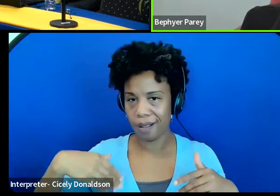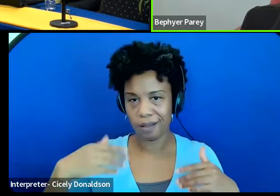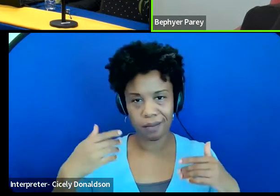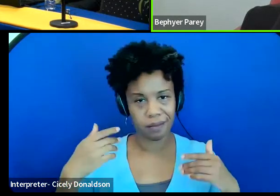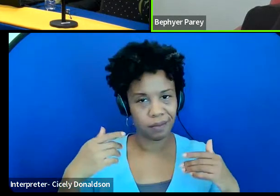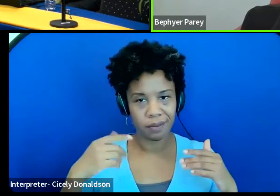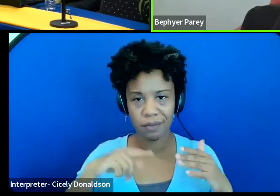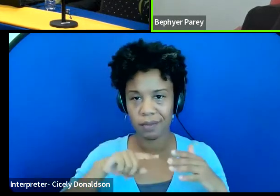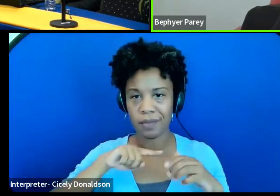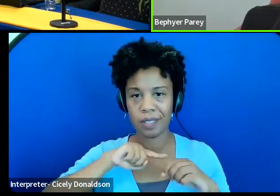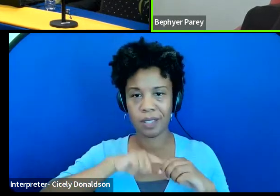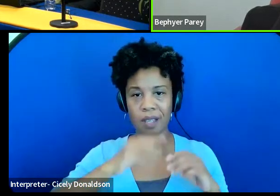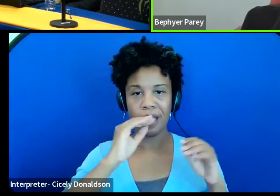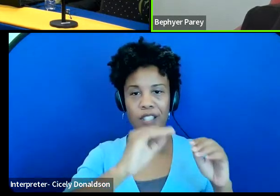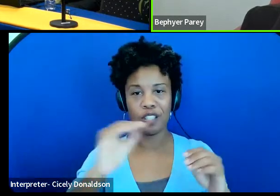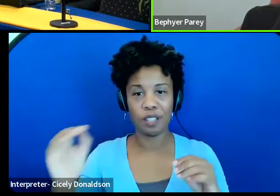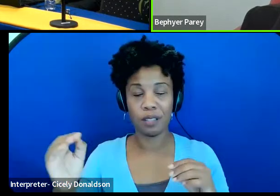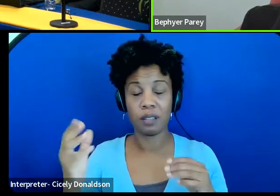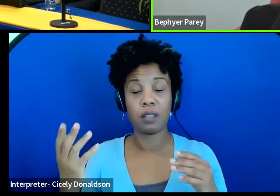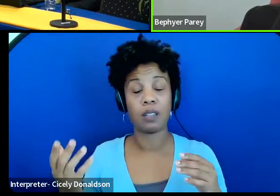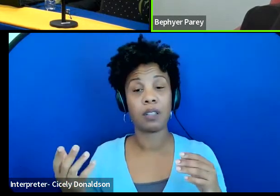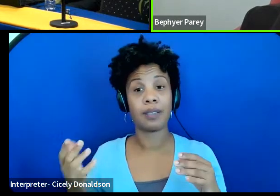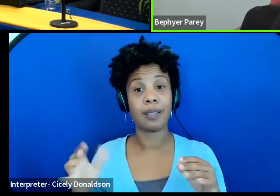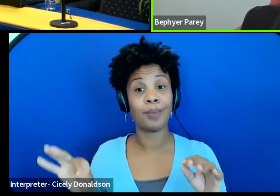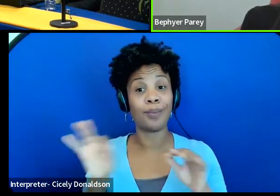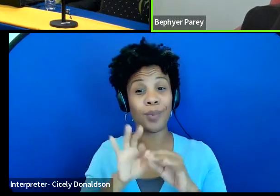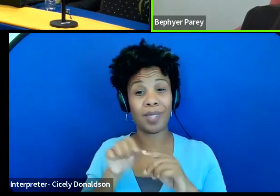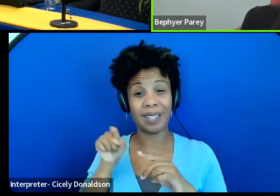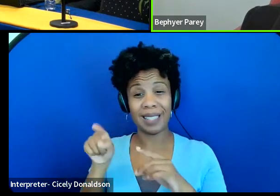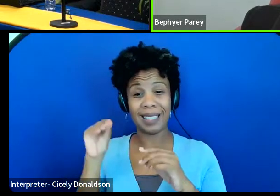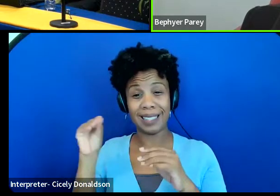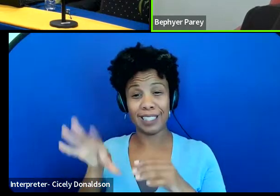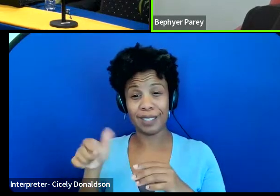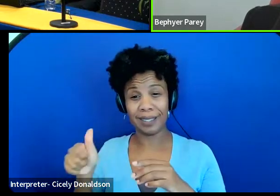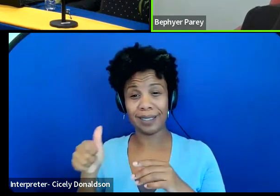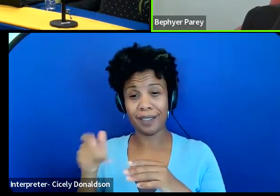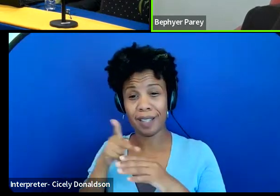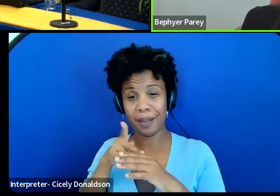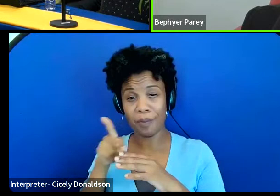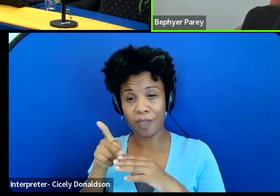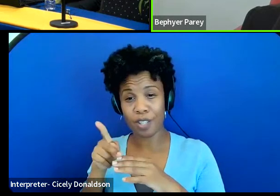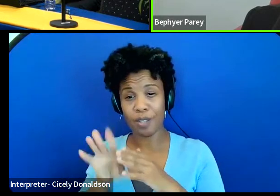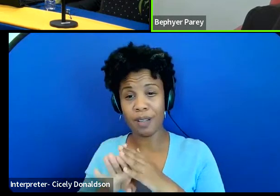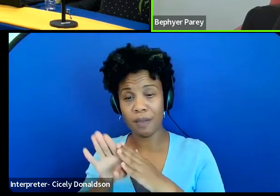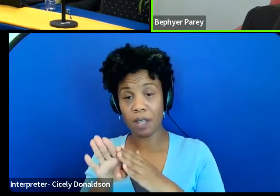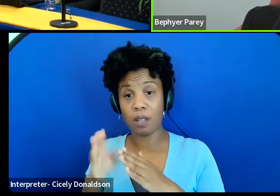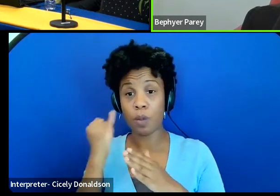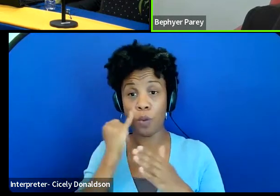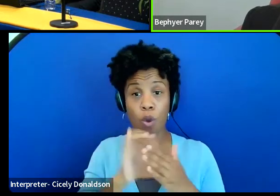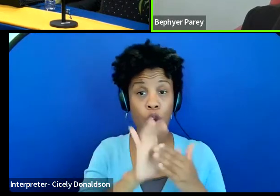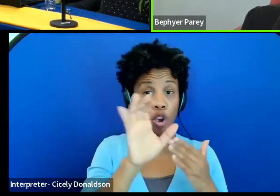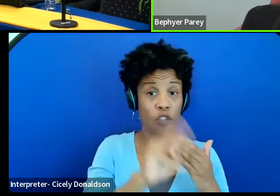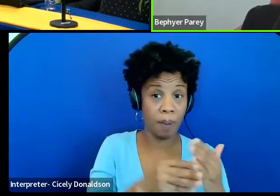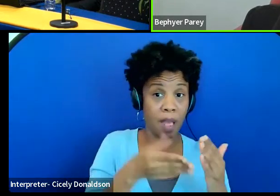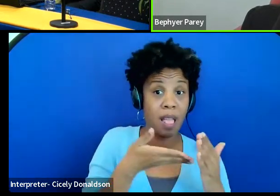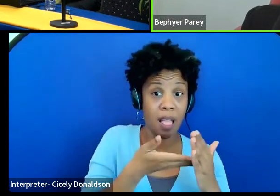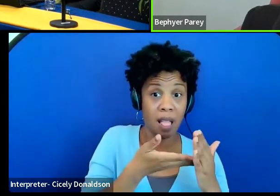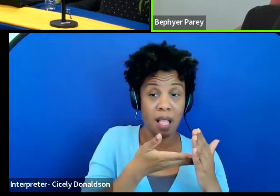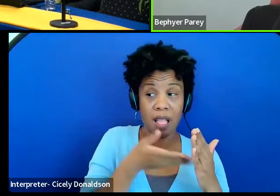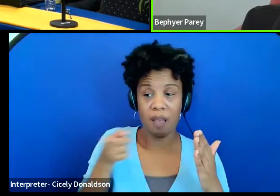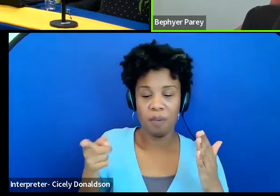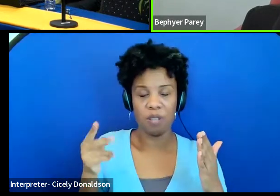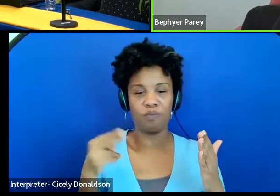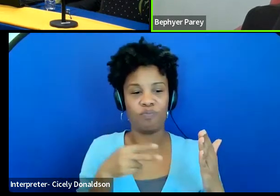attached to that would be professional development among the teachers, because you can have the curriculum, but if the teacher themselves have negative attitudes or